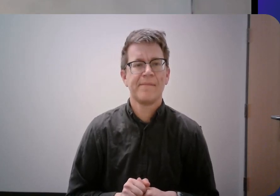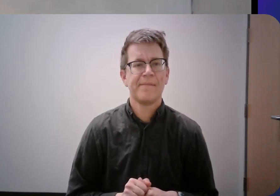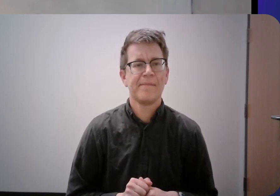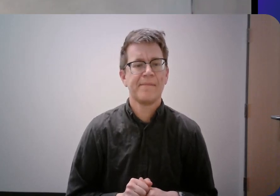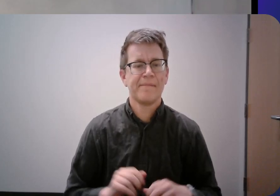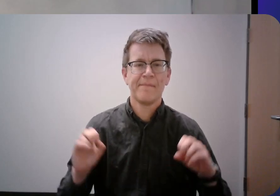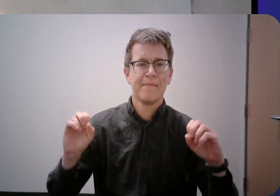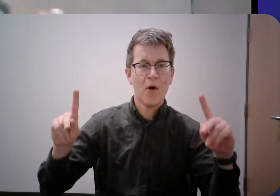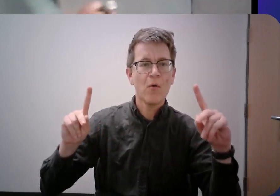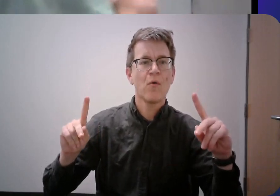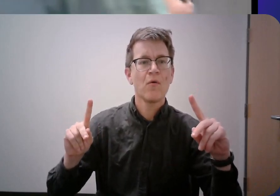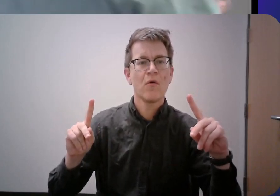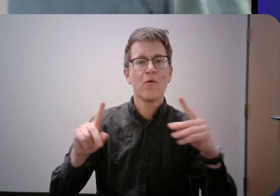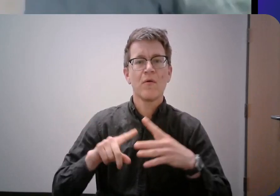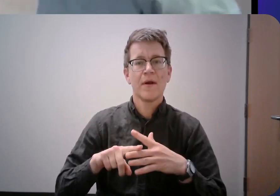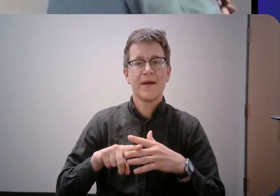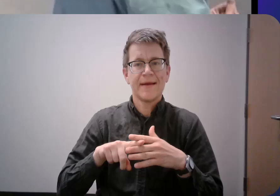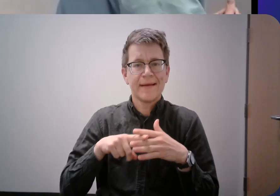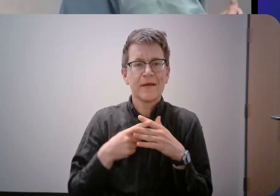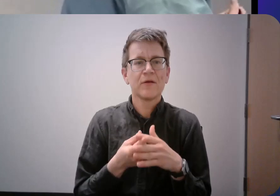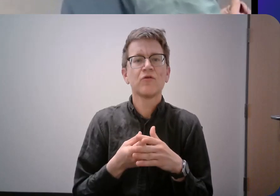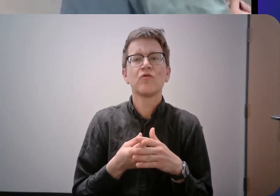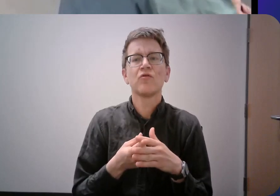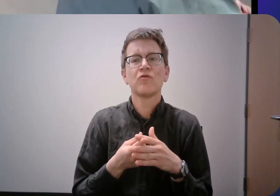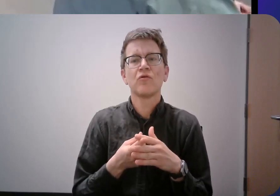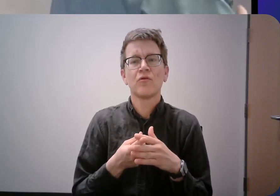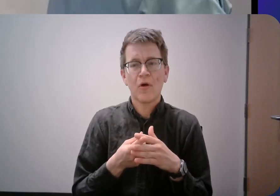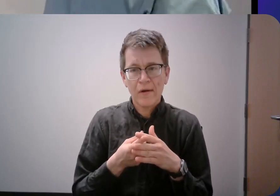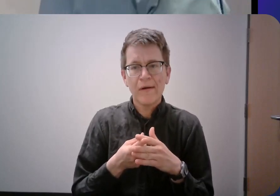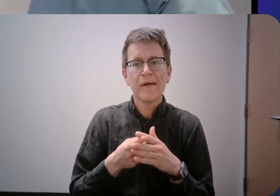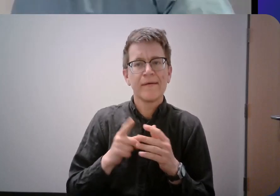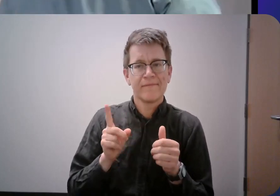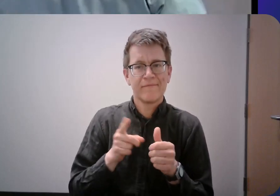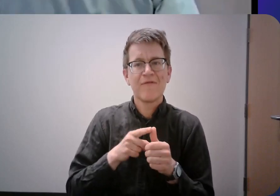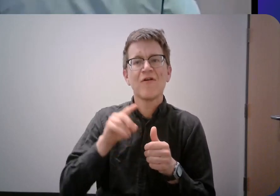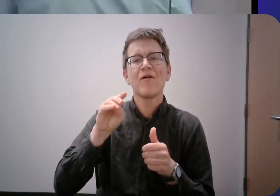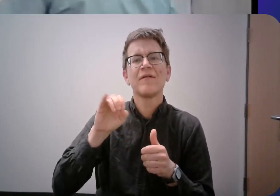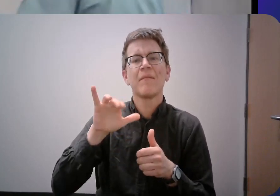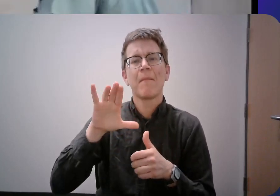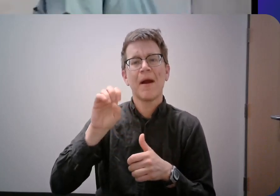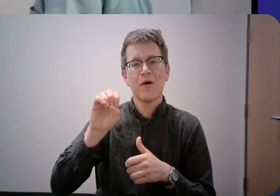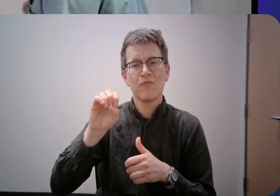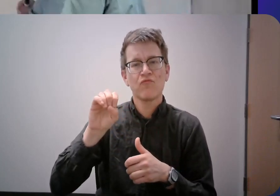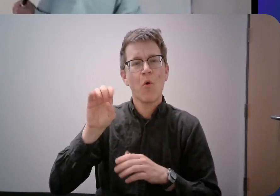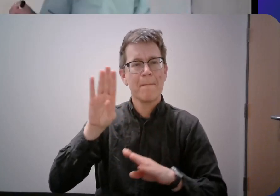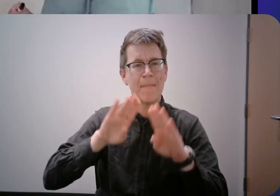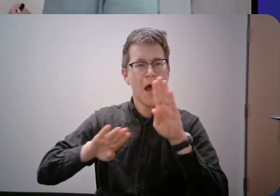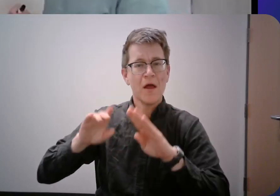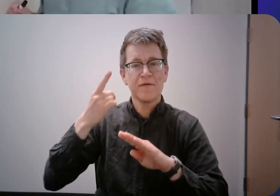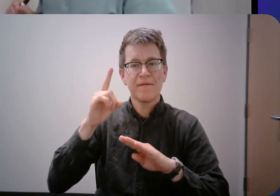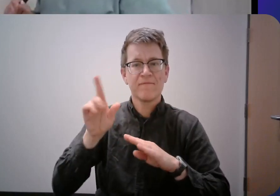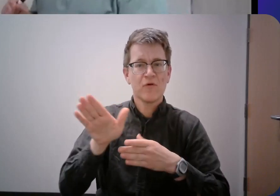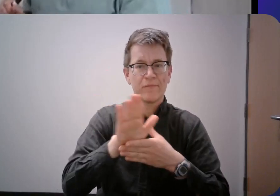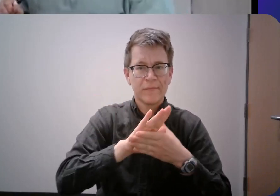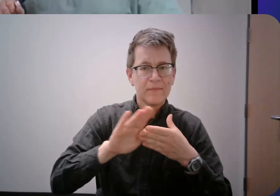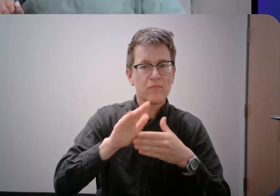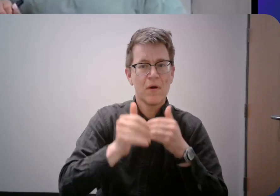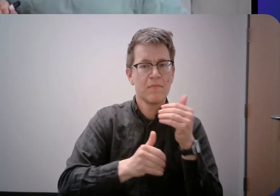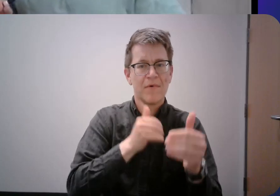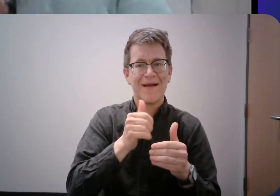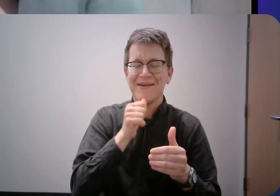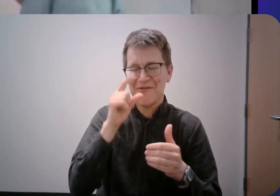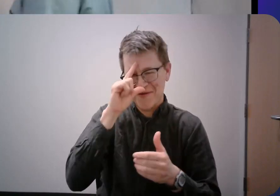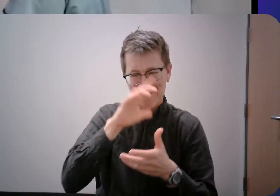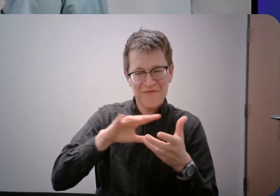All right, so we'll start with microbiology for sterile processing. Okay, please don't confuse this with real microbiology.